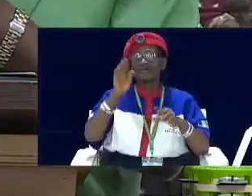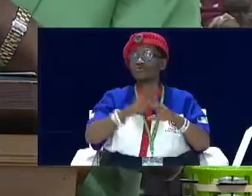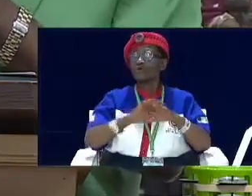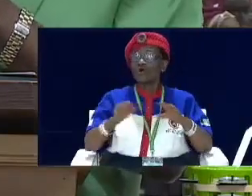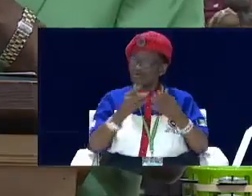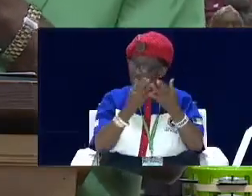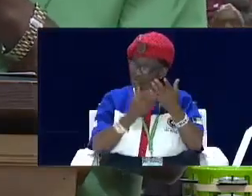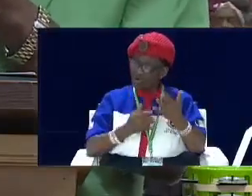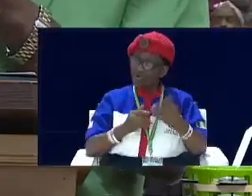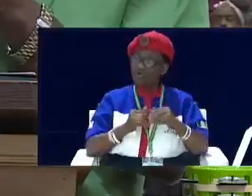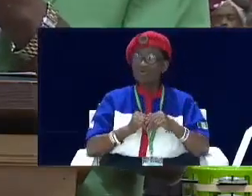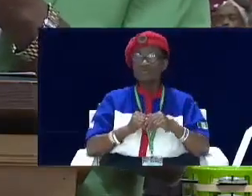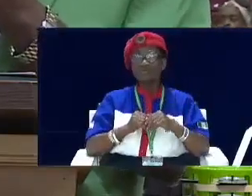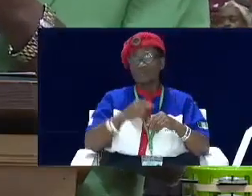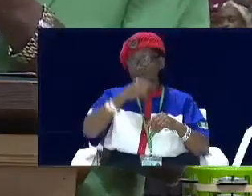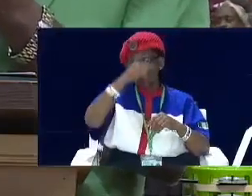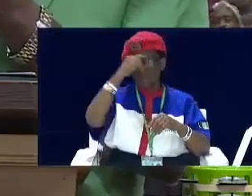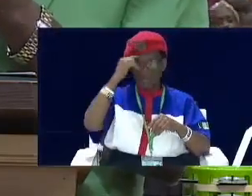banuje o. Because